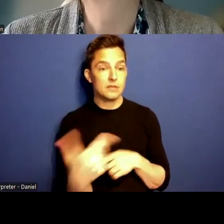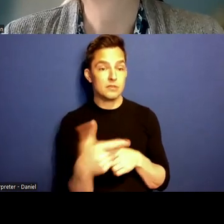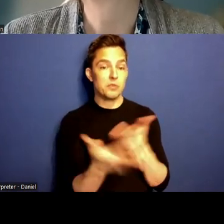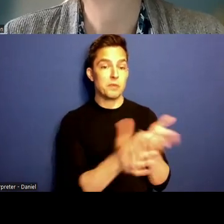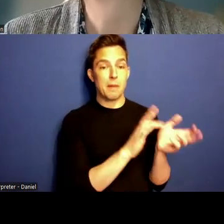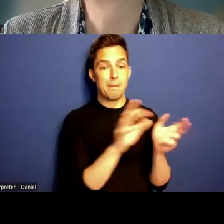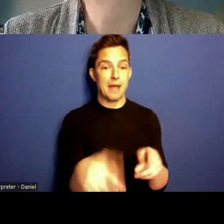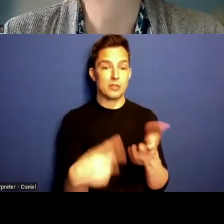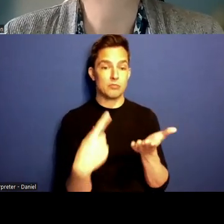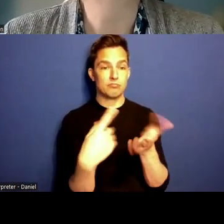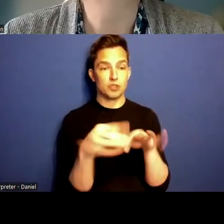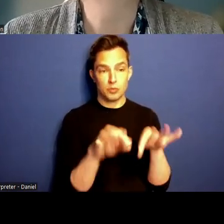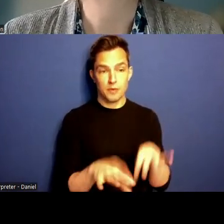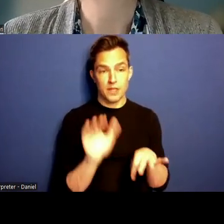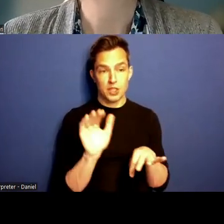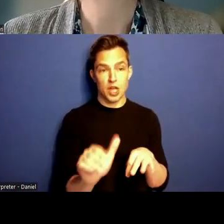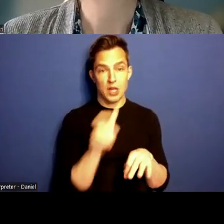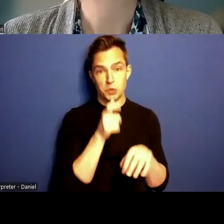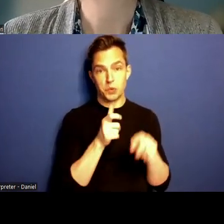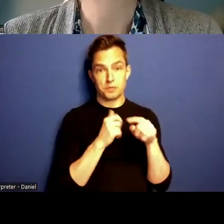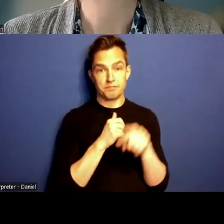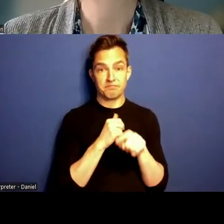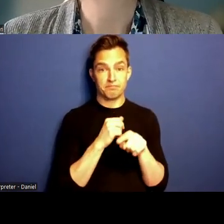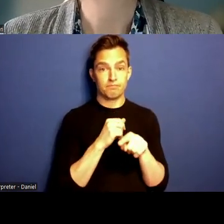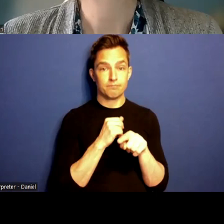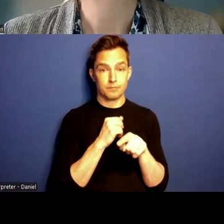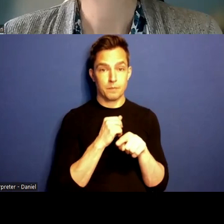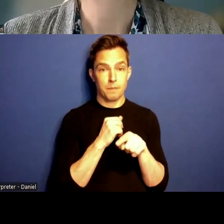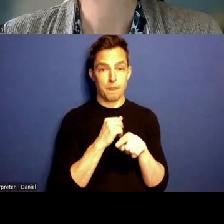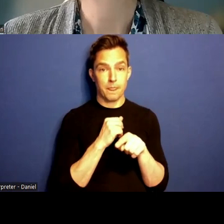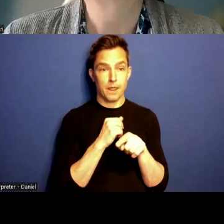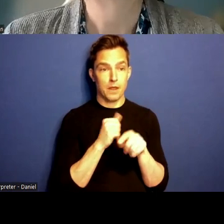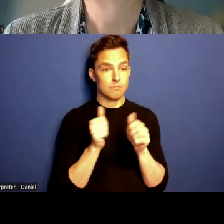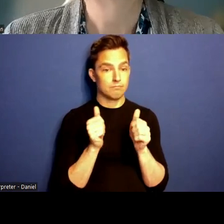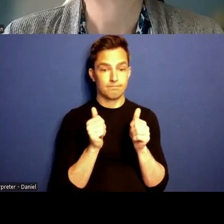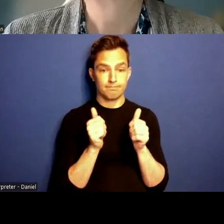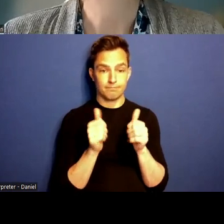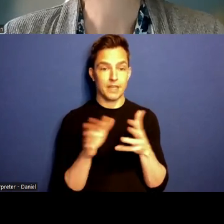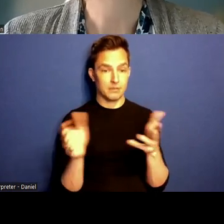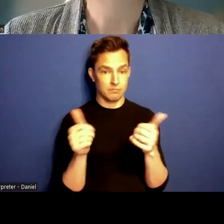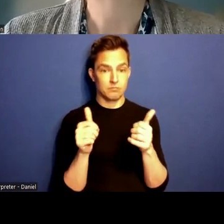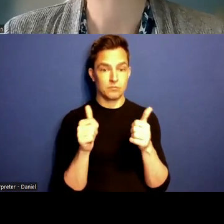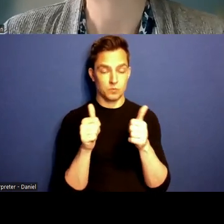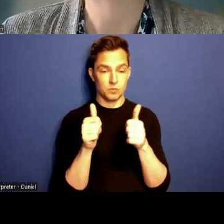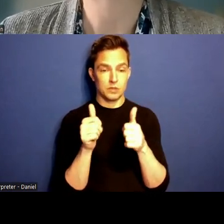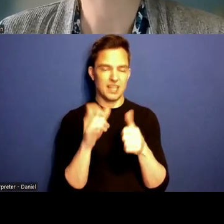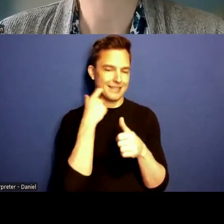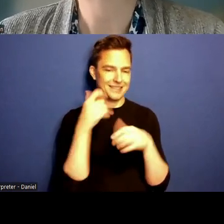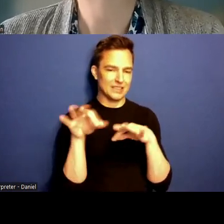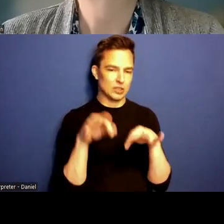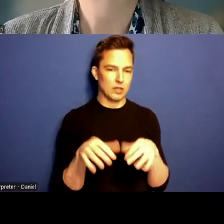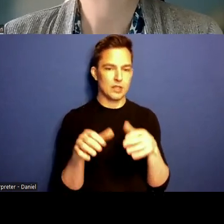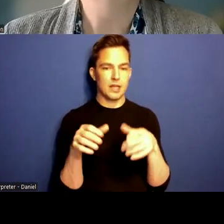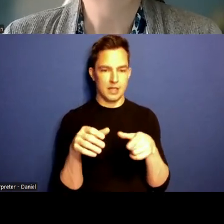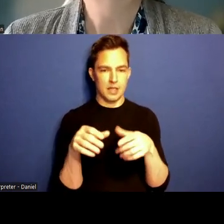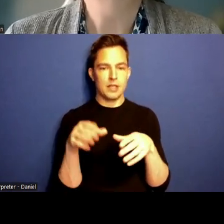a description of a child who's been with their grandparents, like I've just described. And you can, it's